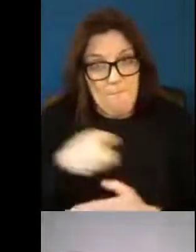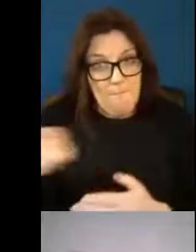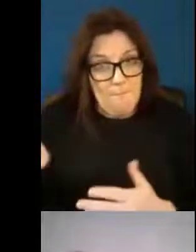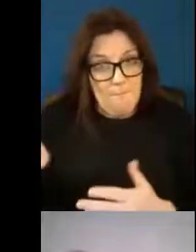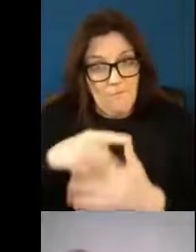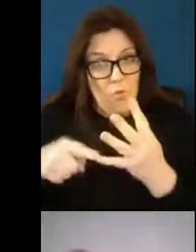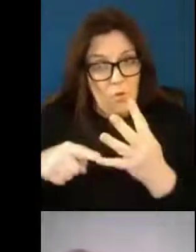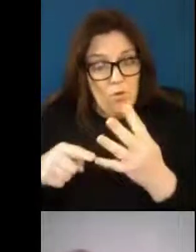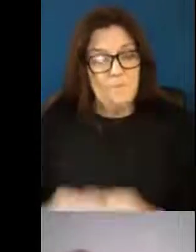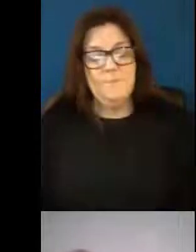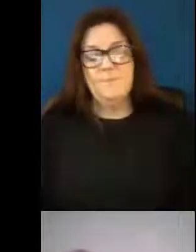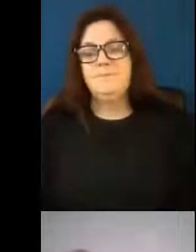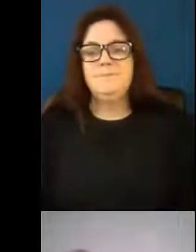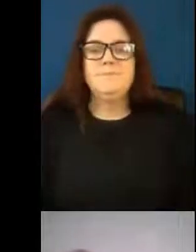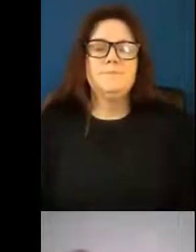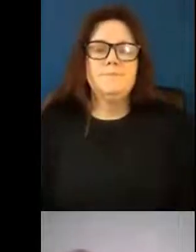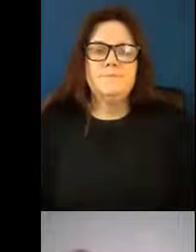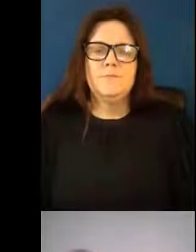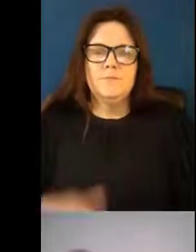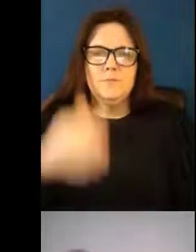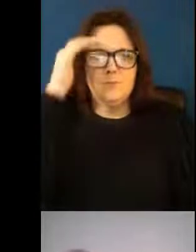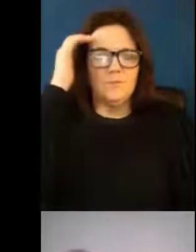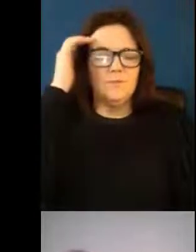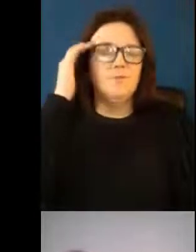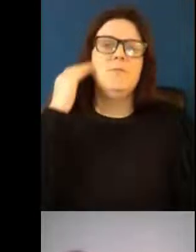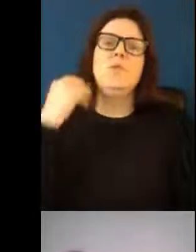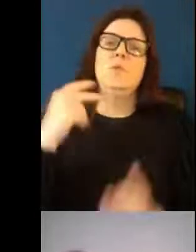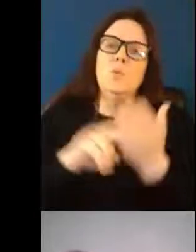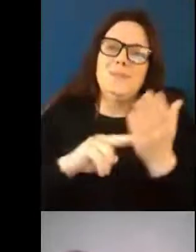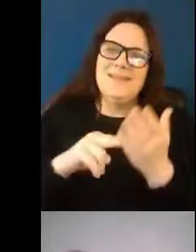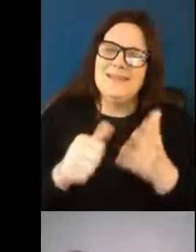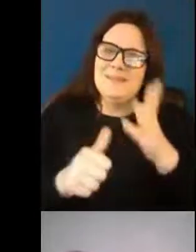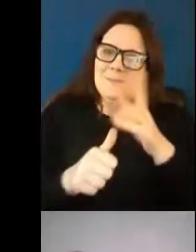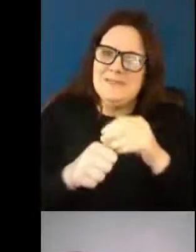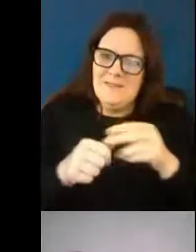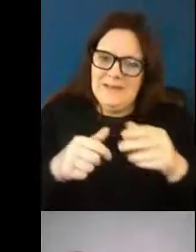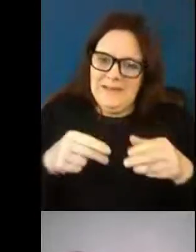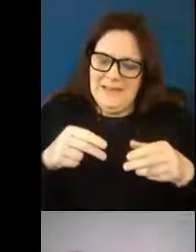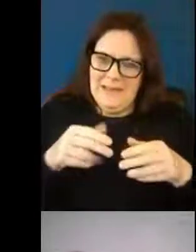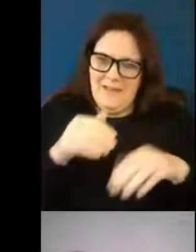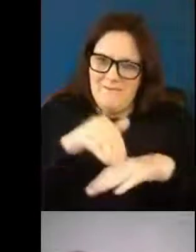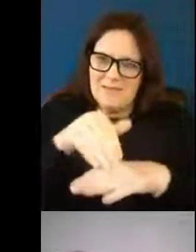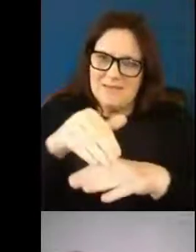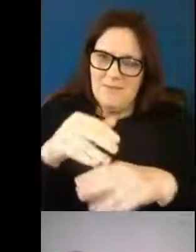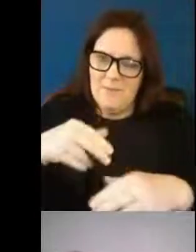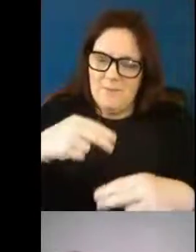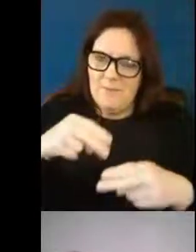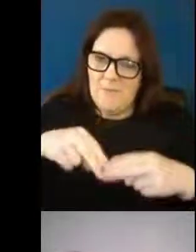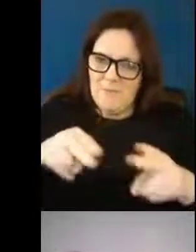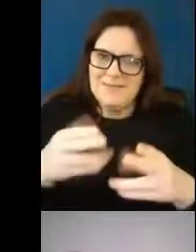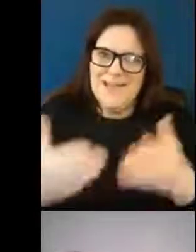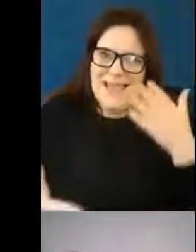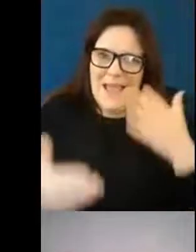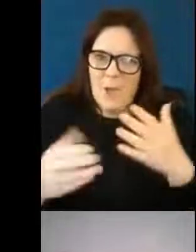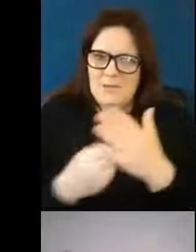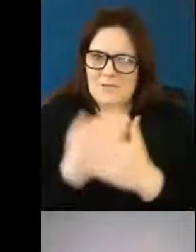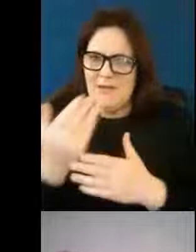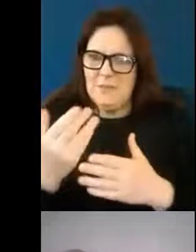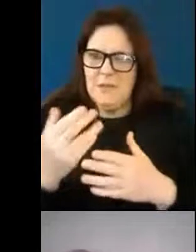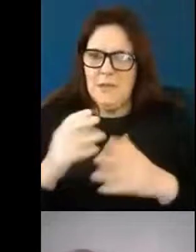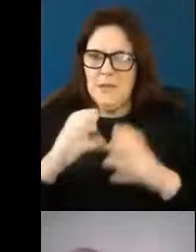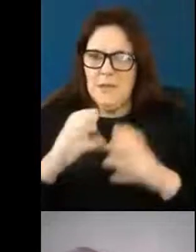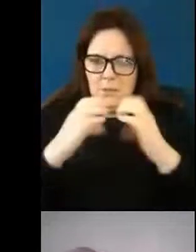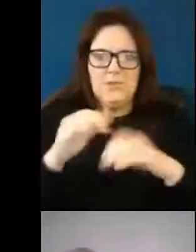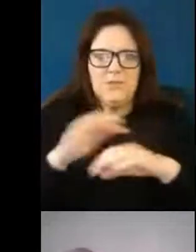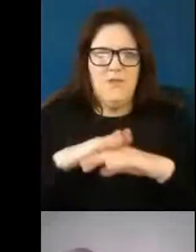using particularly effective methods around how to develop communities of